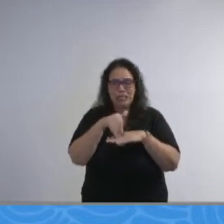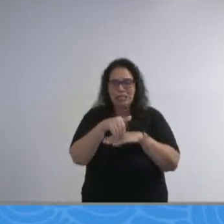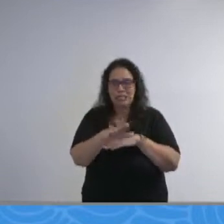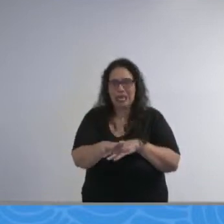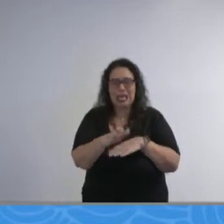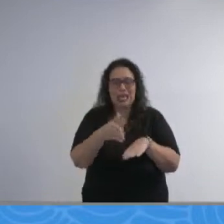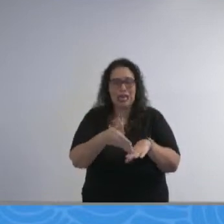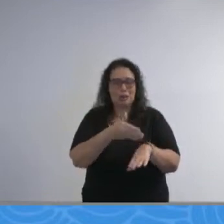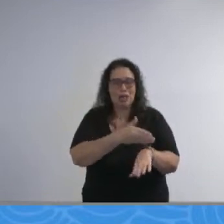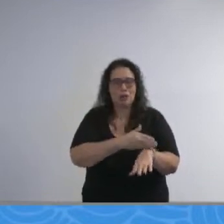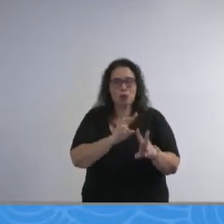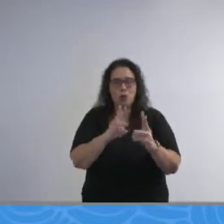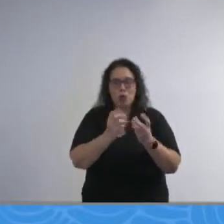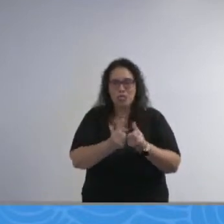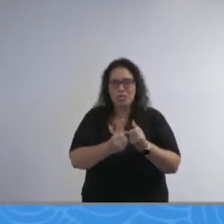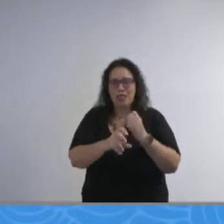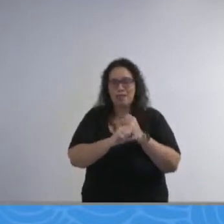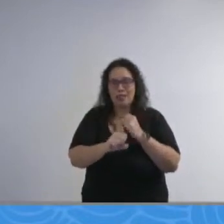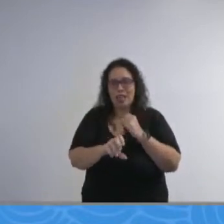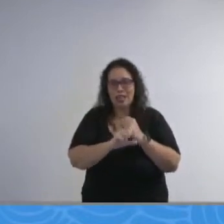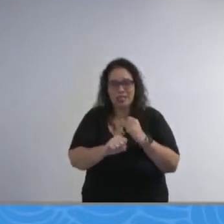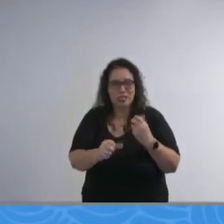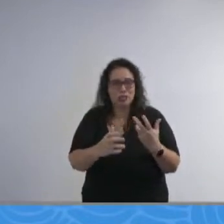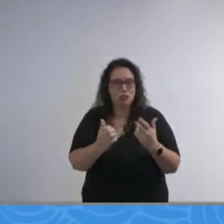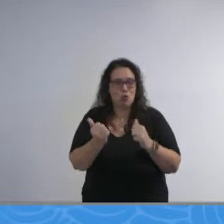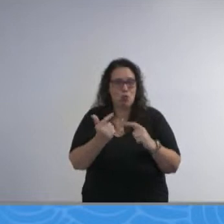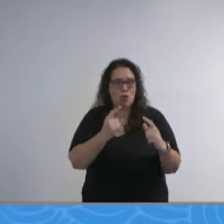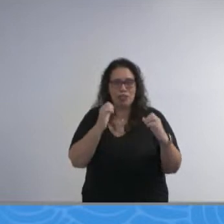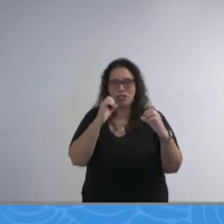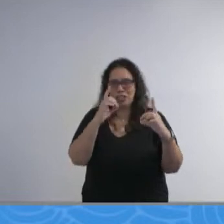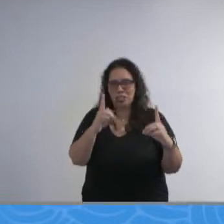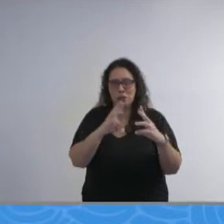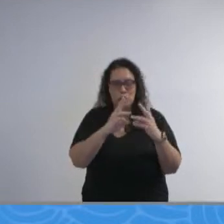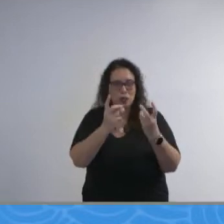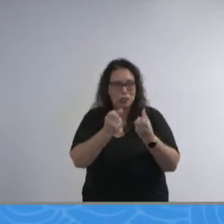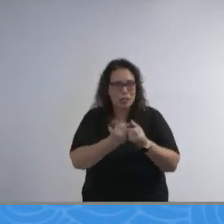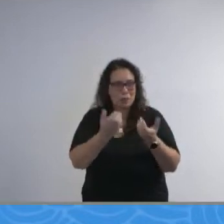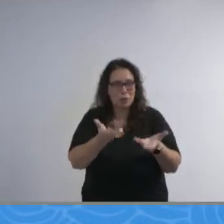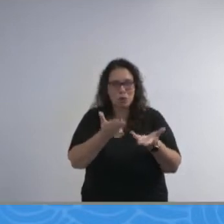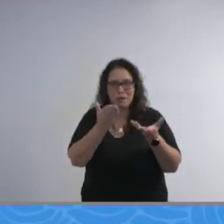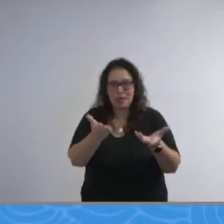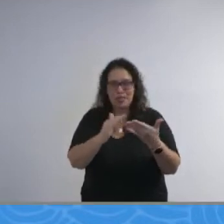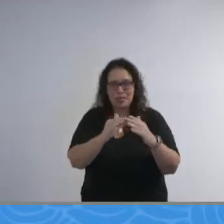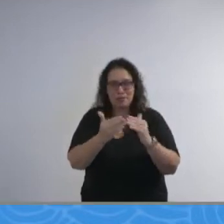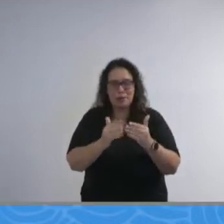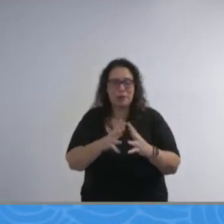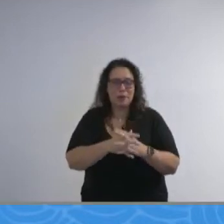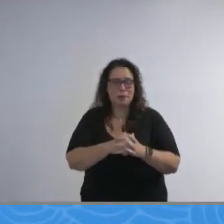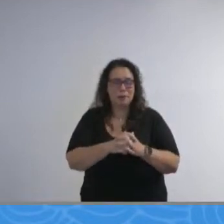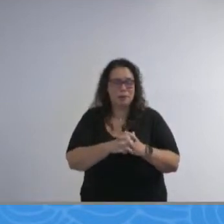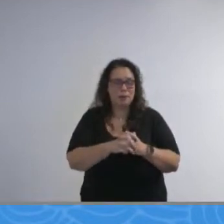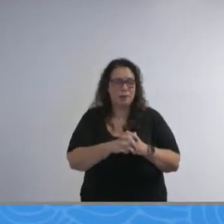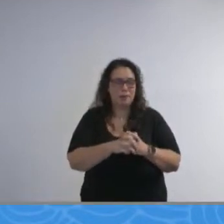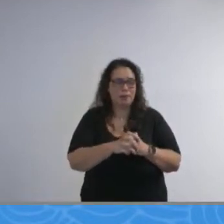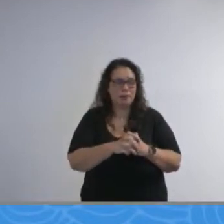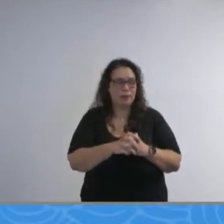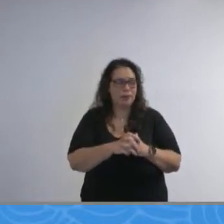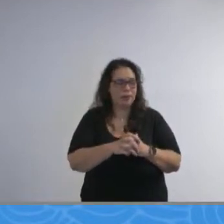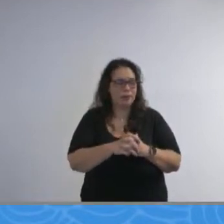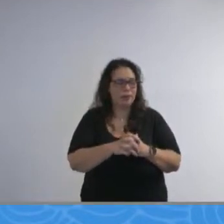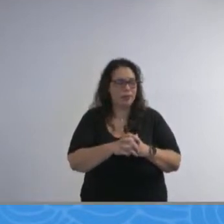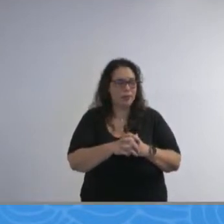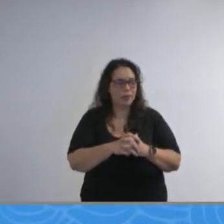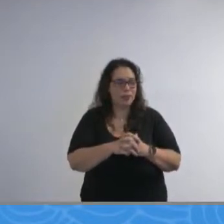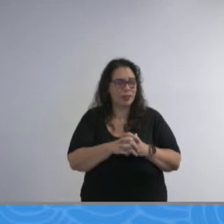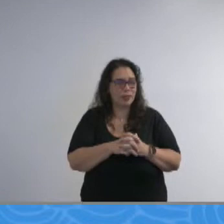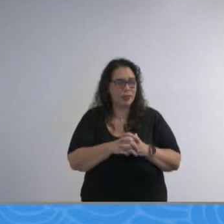an upcoming workshops flyer with all our upcoming educational workshops that we provide to the community. And I just shared the link